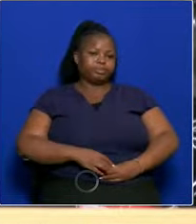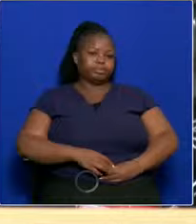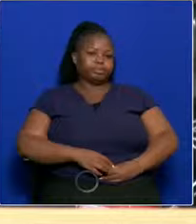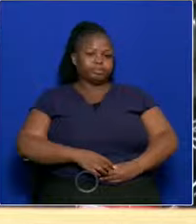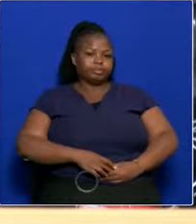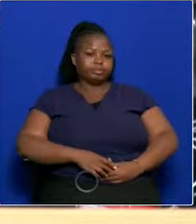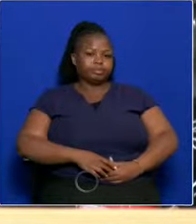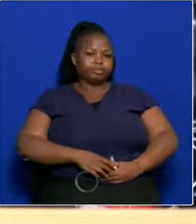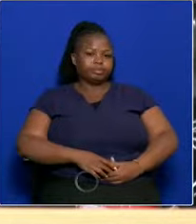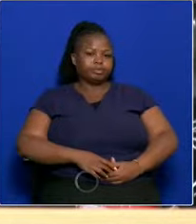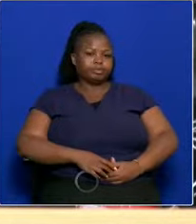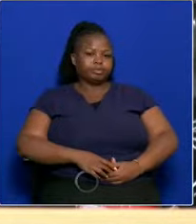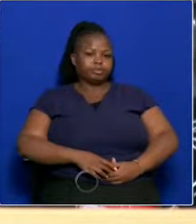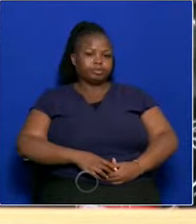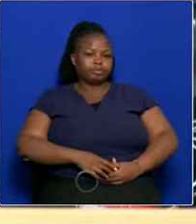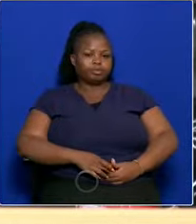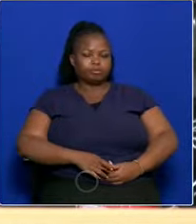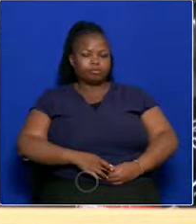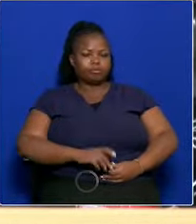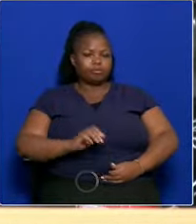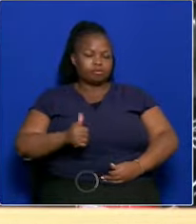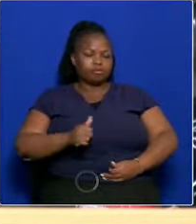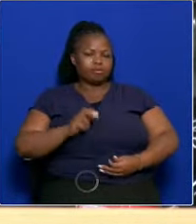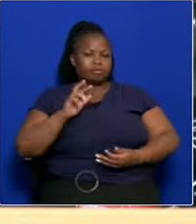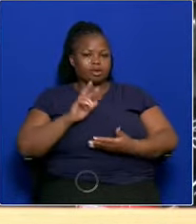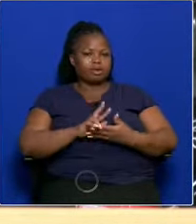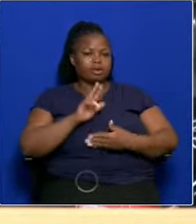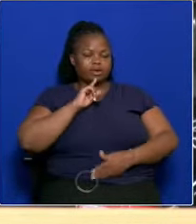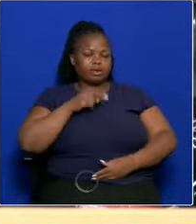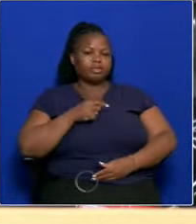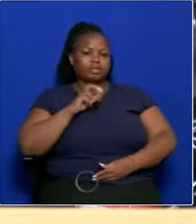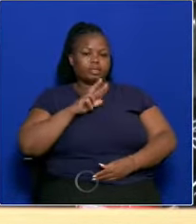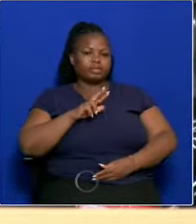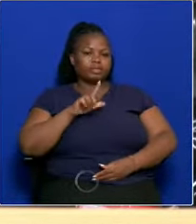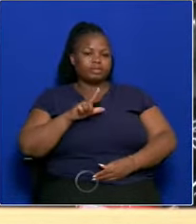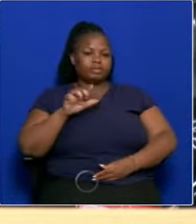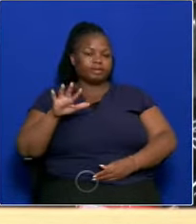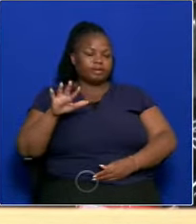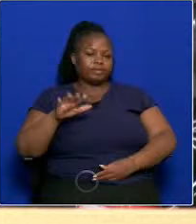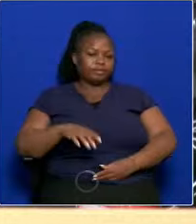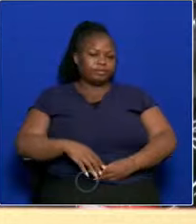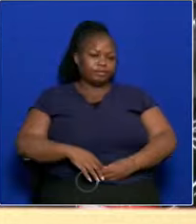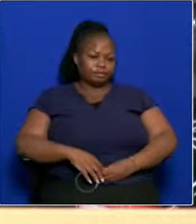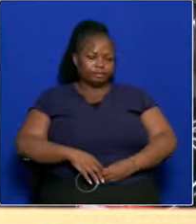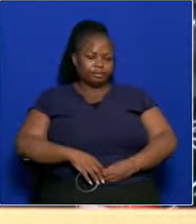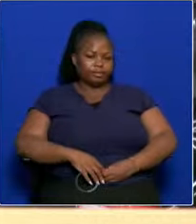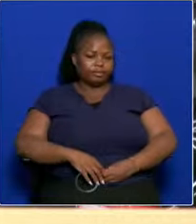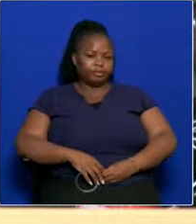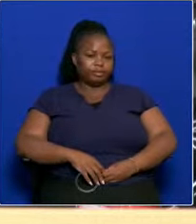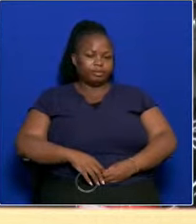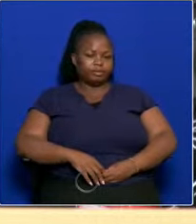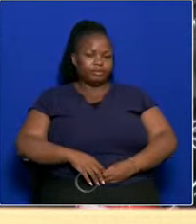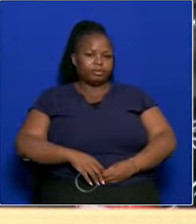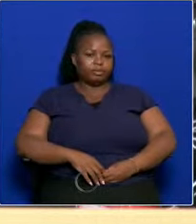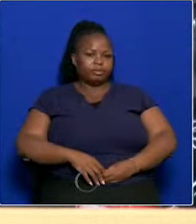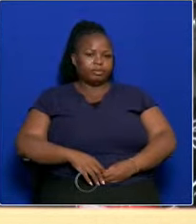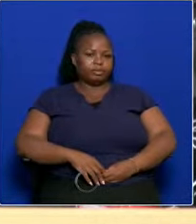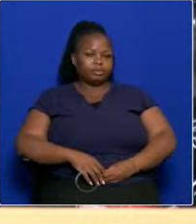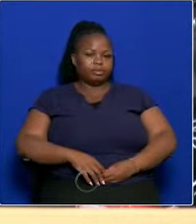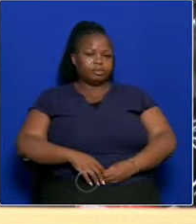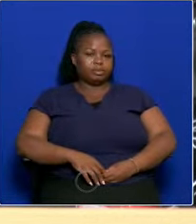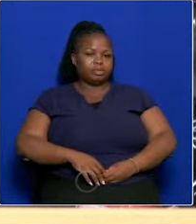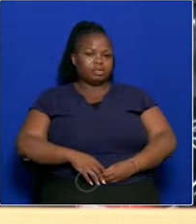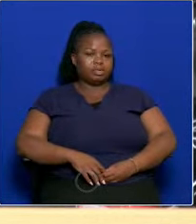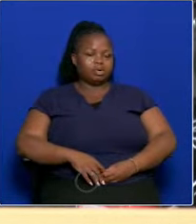It would then be the 18,875. So even split across the